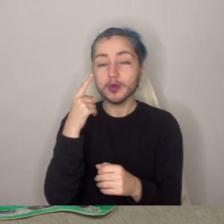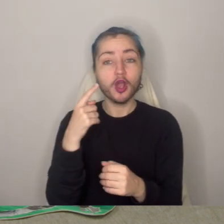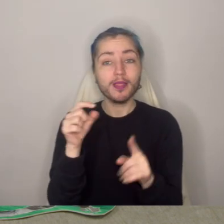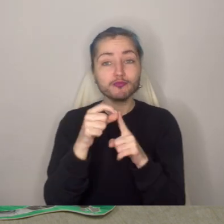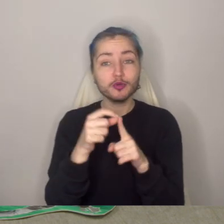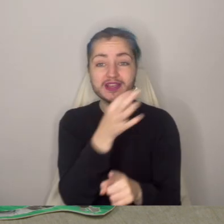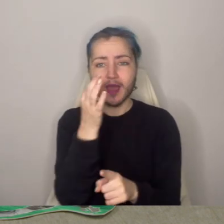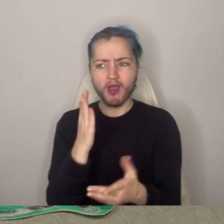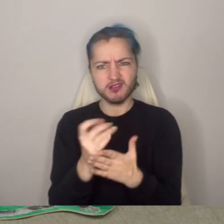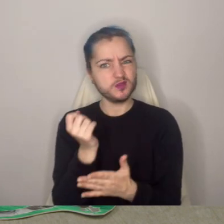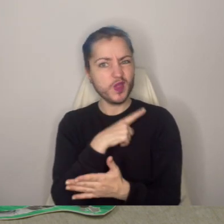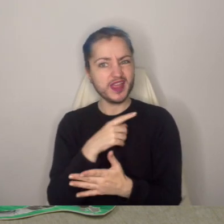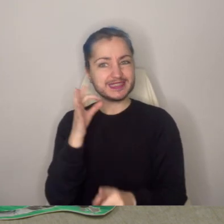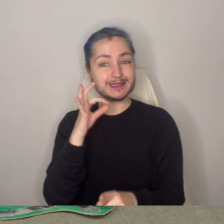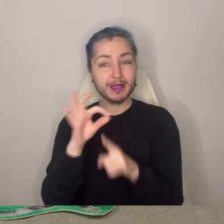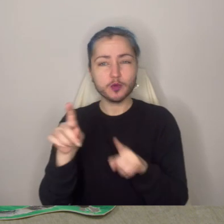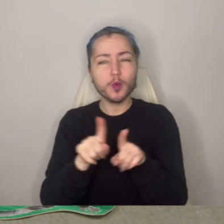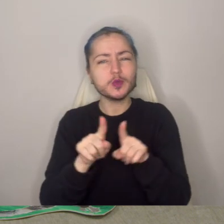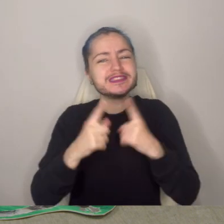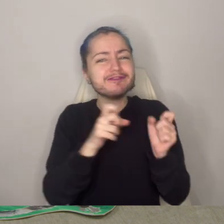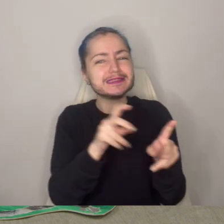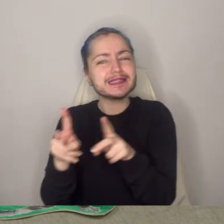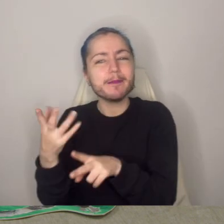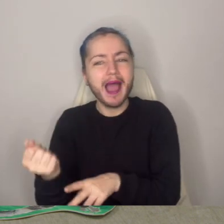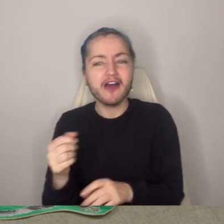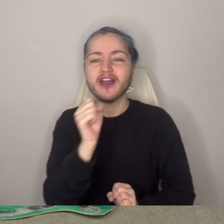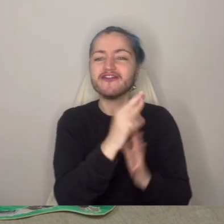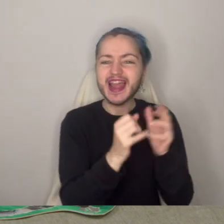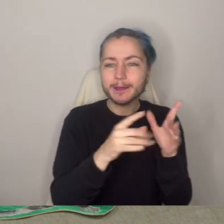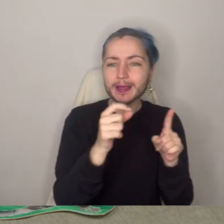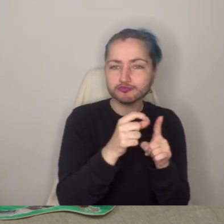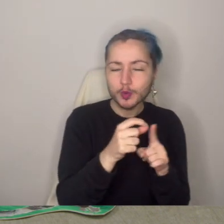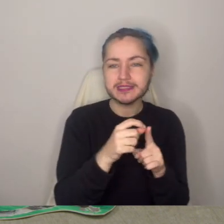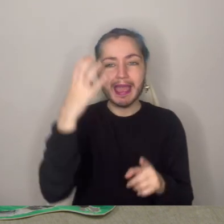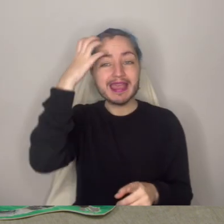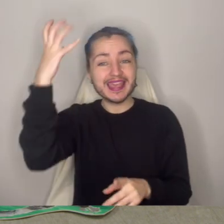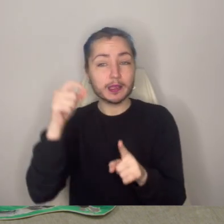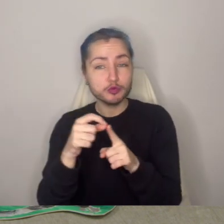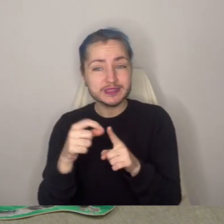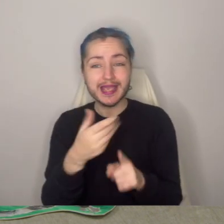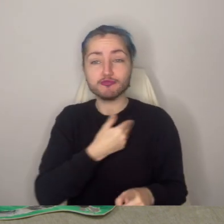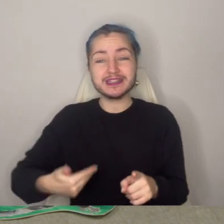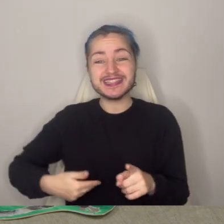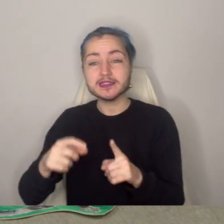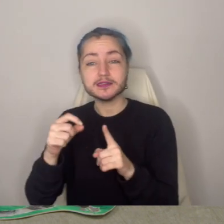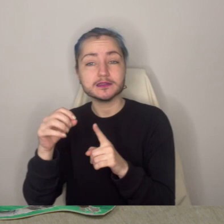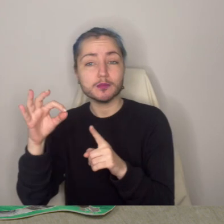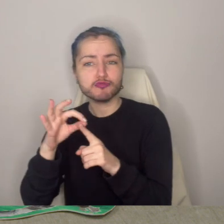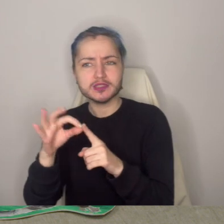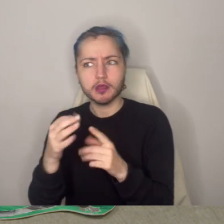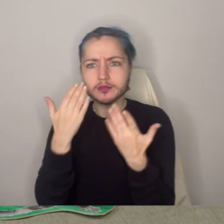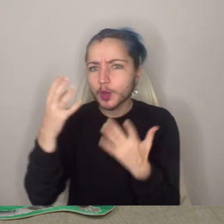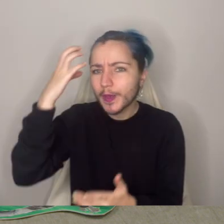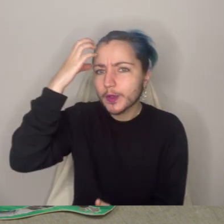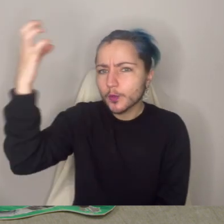And you have like a flaming protea, and you have king proteas and prince proteas. I don't know where the princess and queen proteas are,